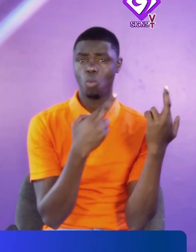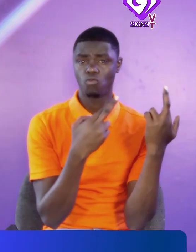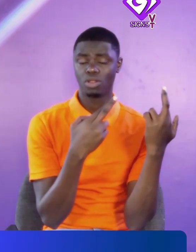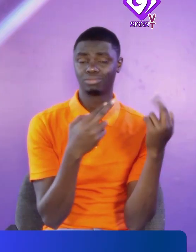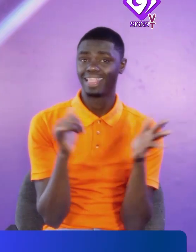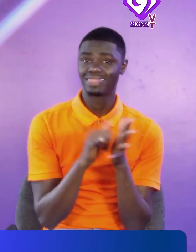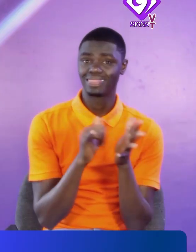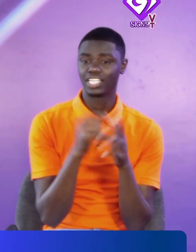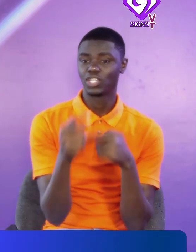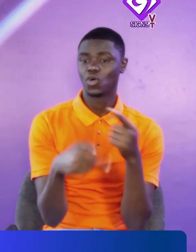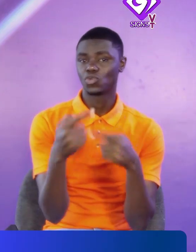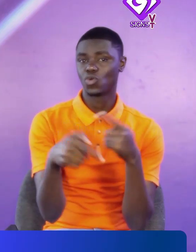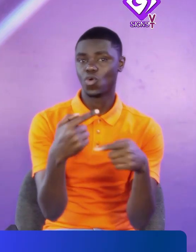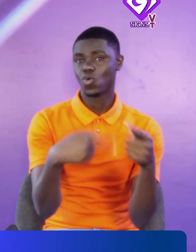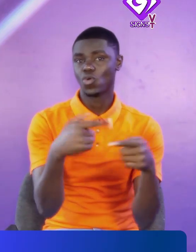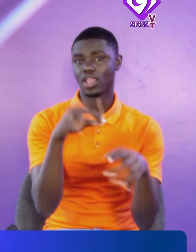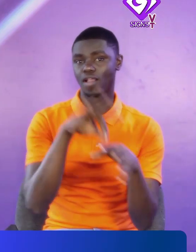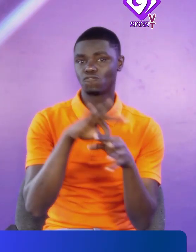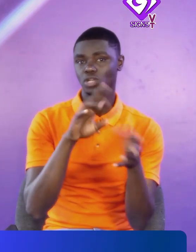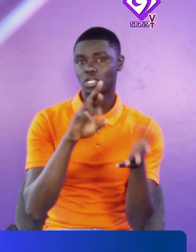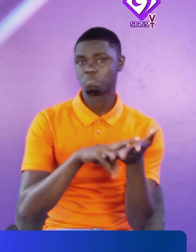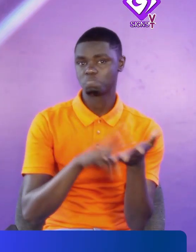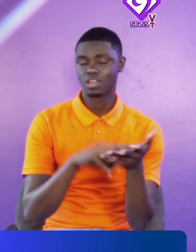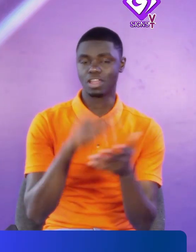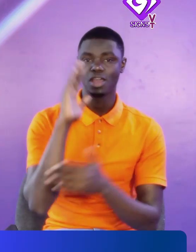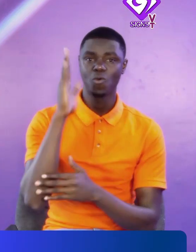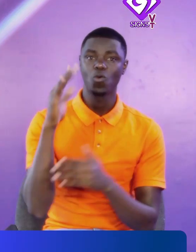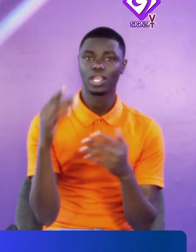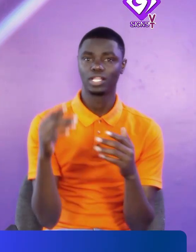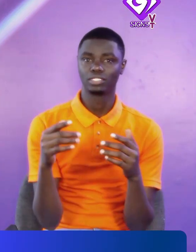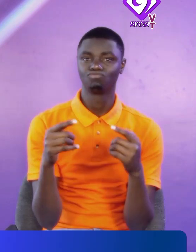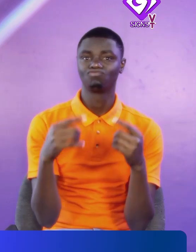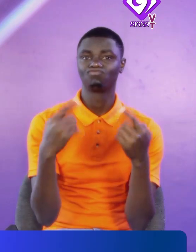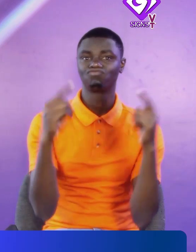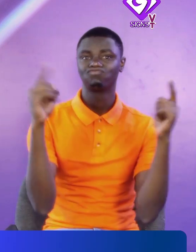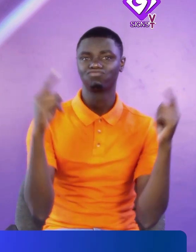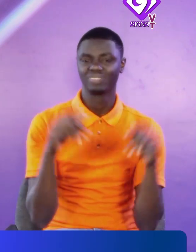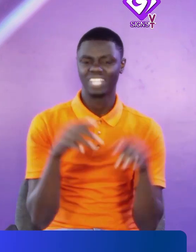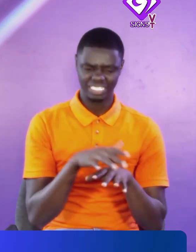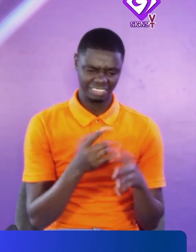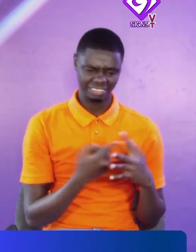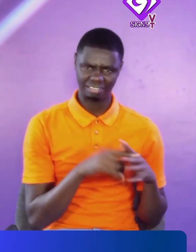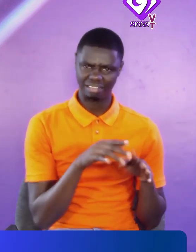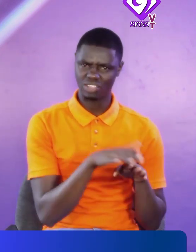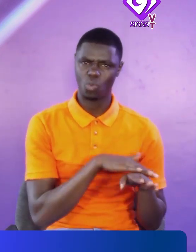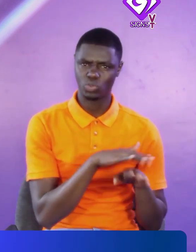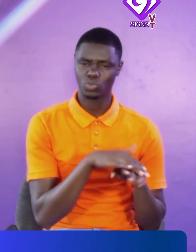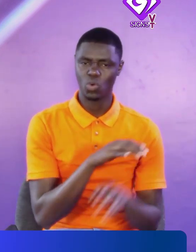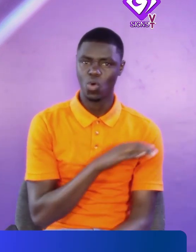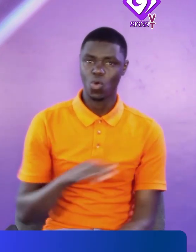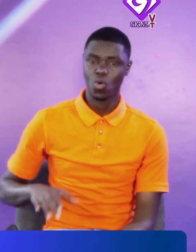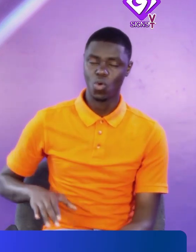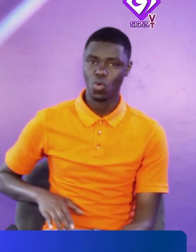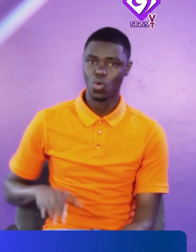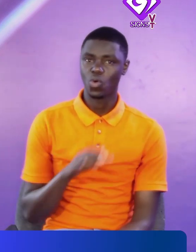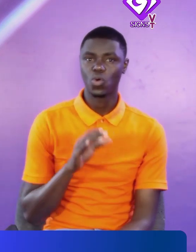the ongoing continuous voter registration will pick up despite a slow start. The commission is currently on a